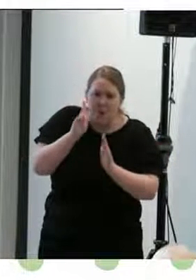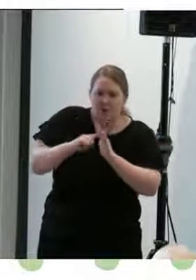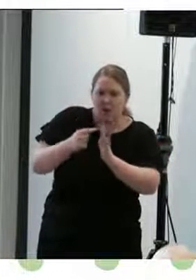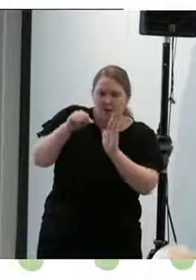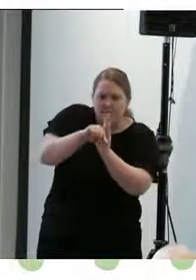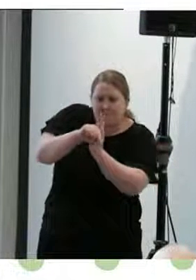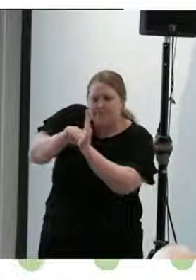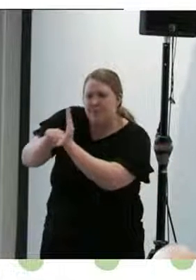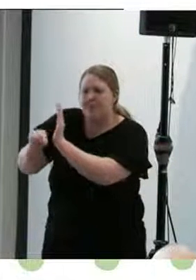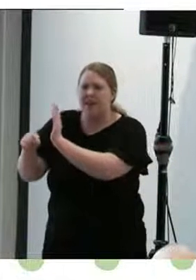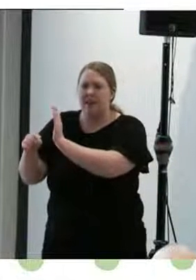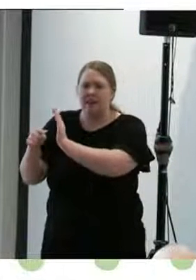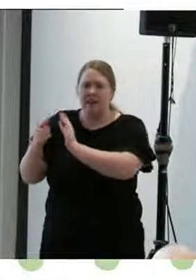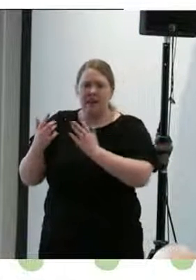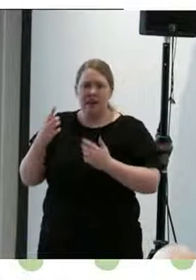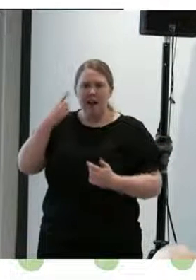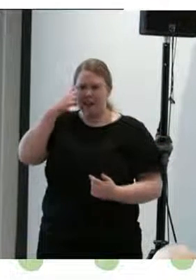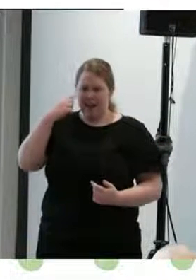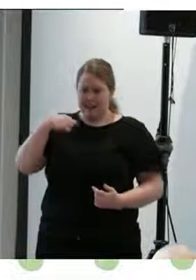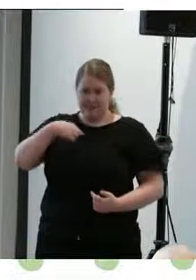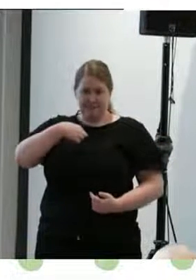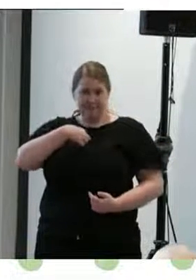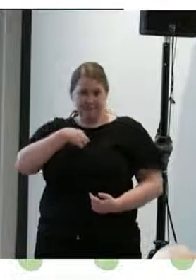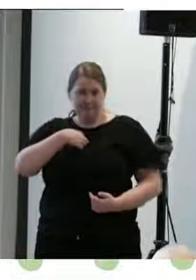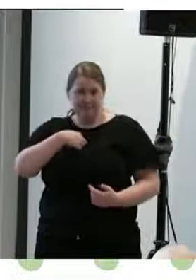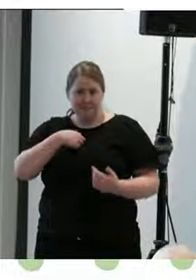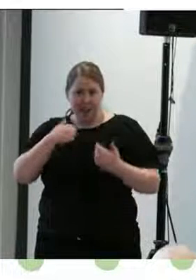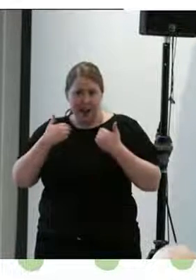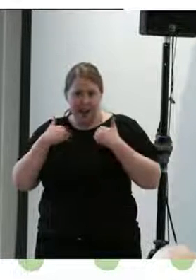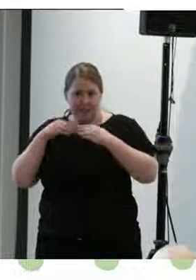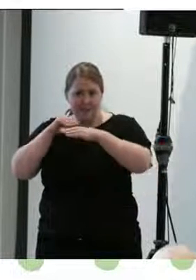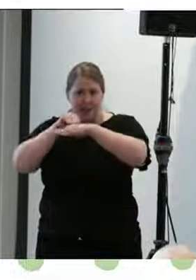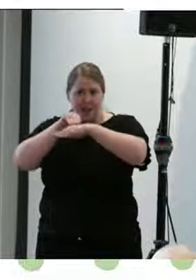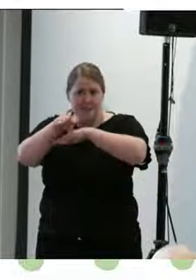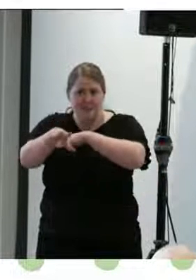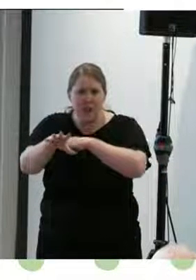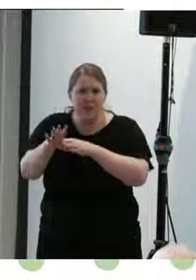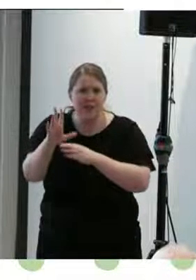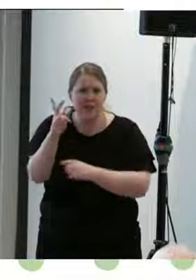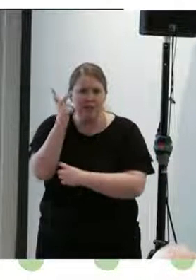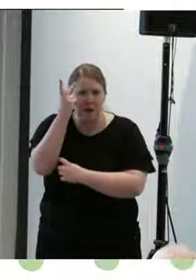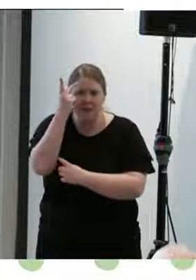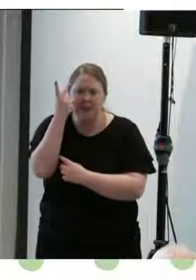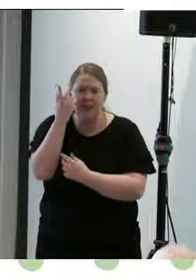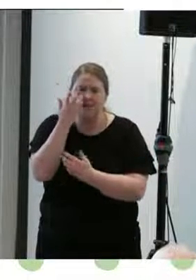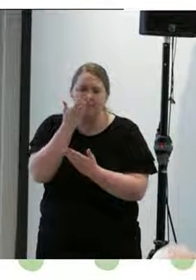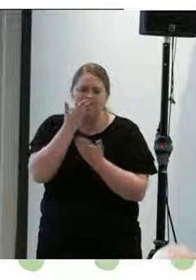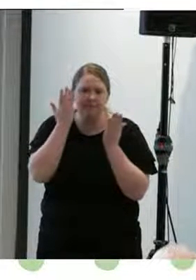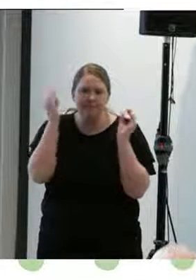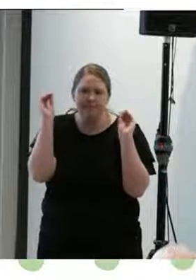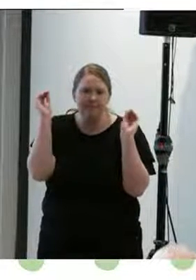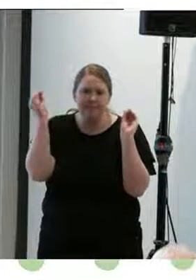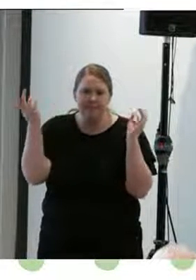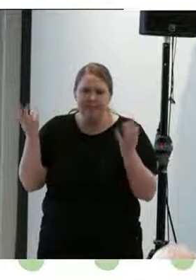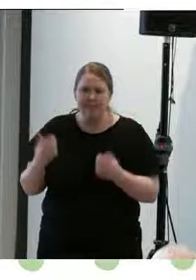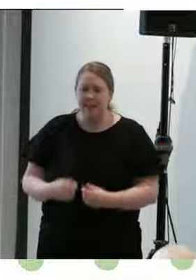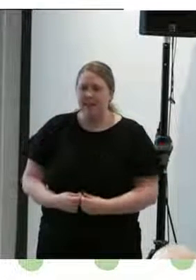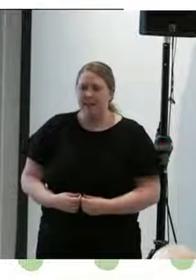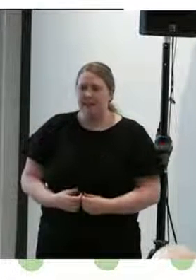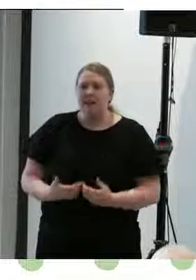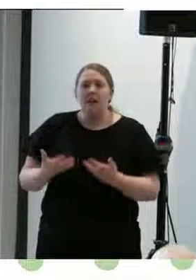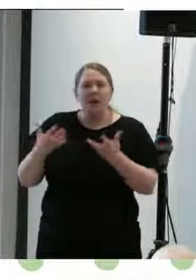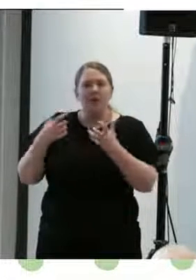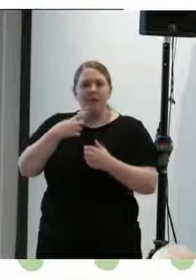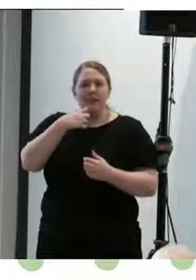the idea that he could ever have any kind of effect on politics disappears. And I want to point out here